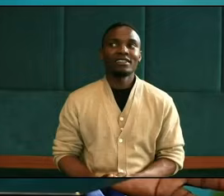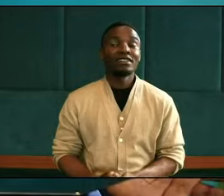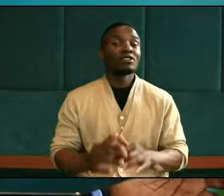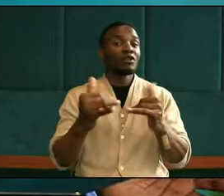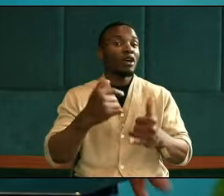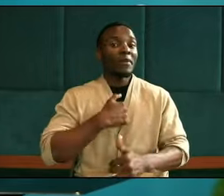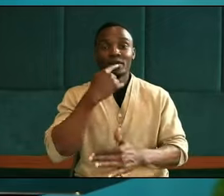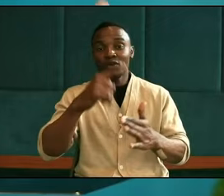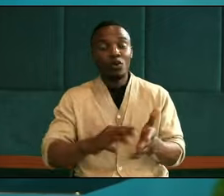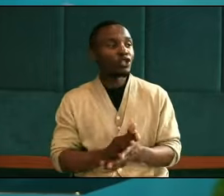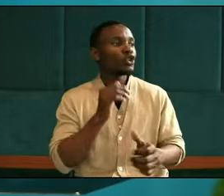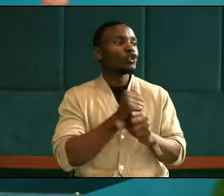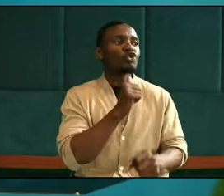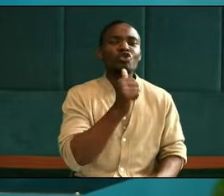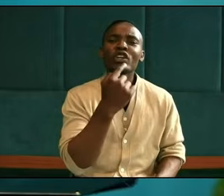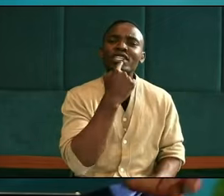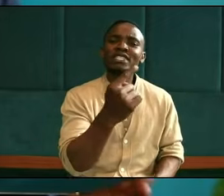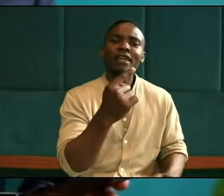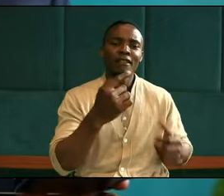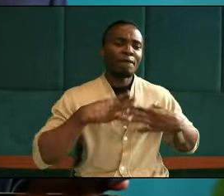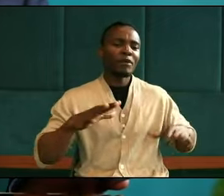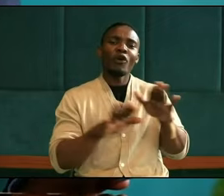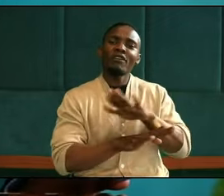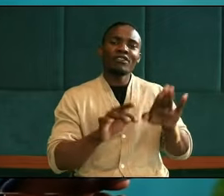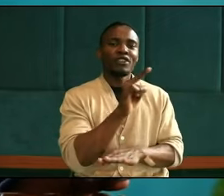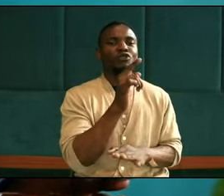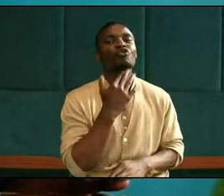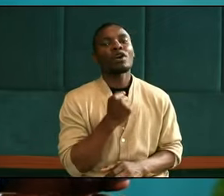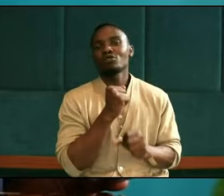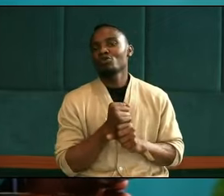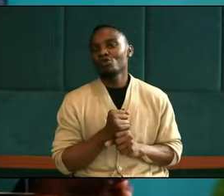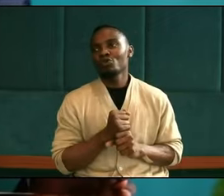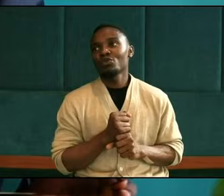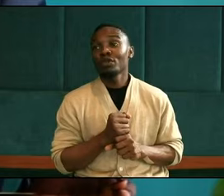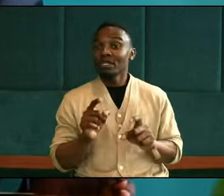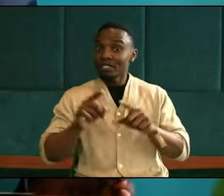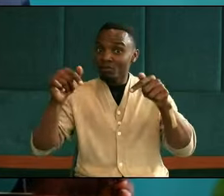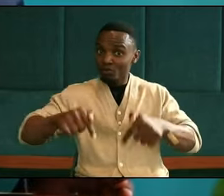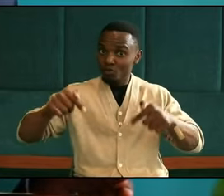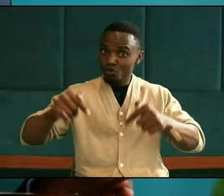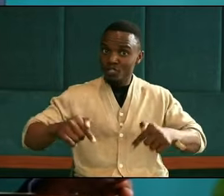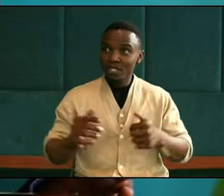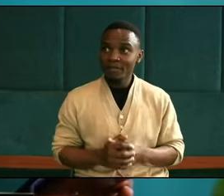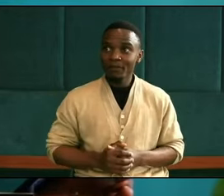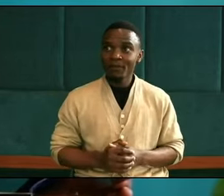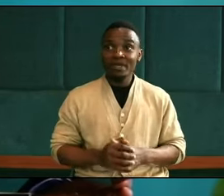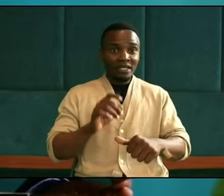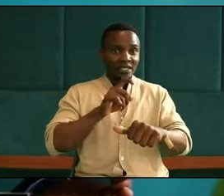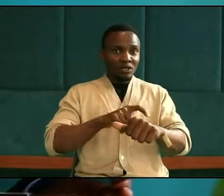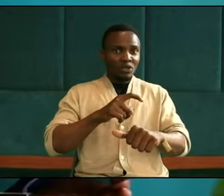I'm simply telling you is don't tell everybody everything that you are planning to do. You know, even in this day, when we live in